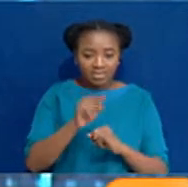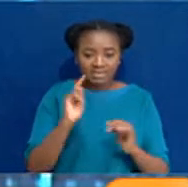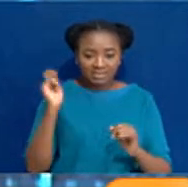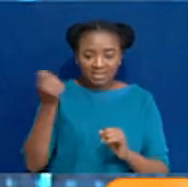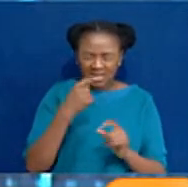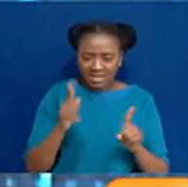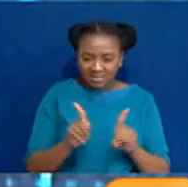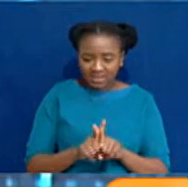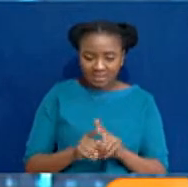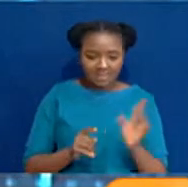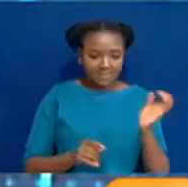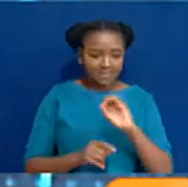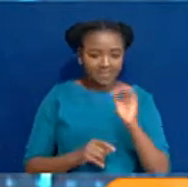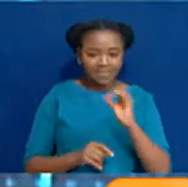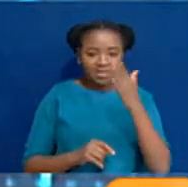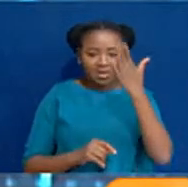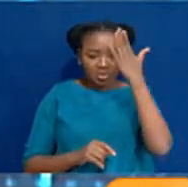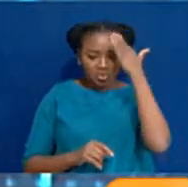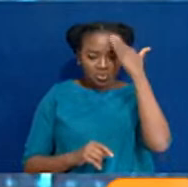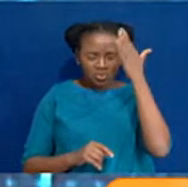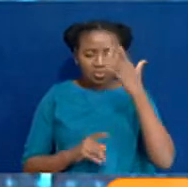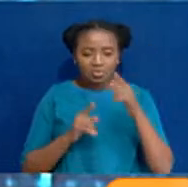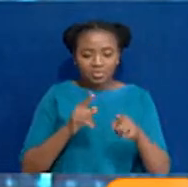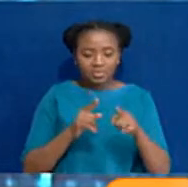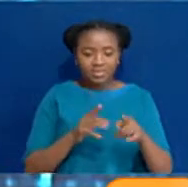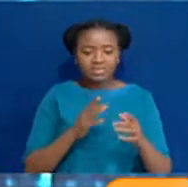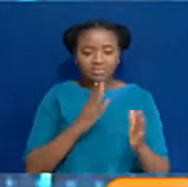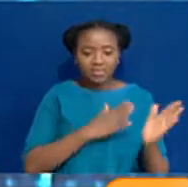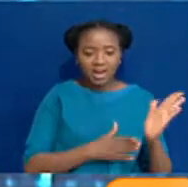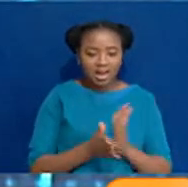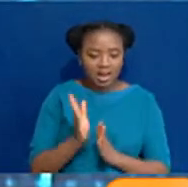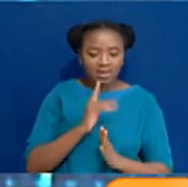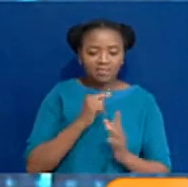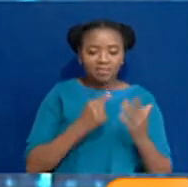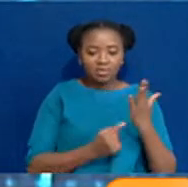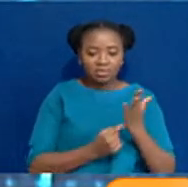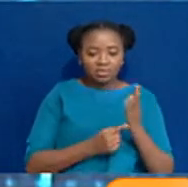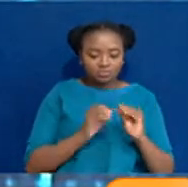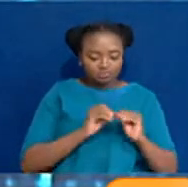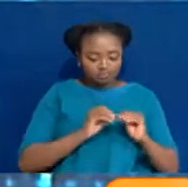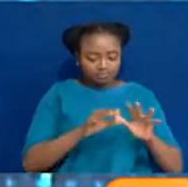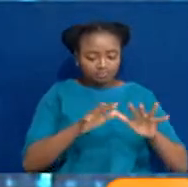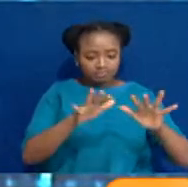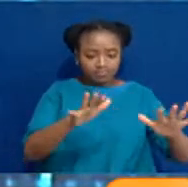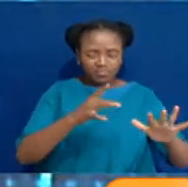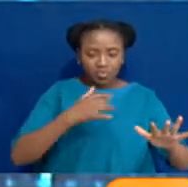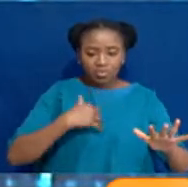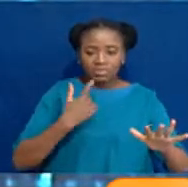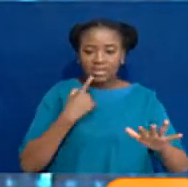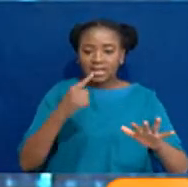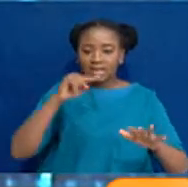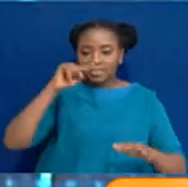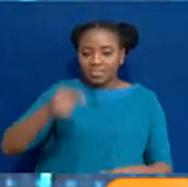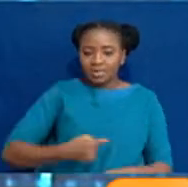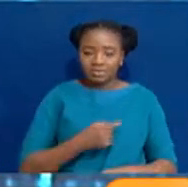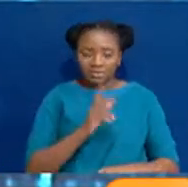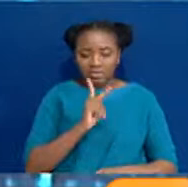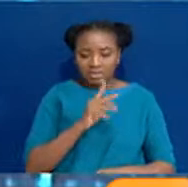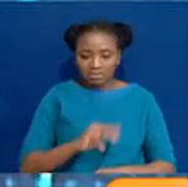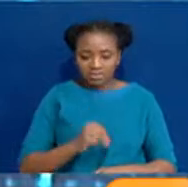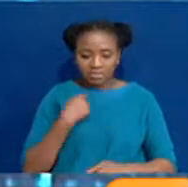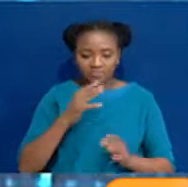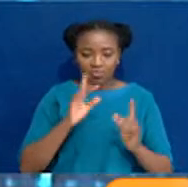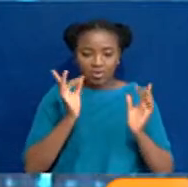know, in our digital superhighway, which is a standalone thematic area in the Kenya Kwanza plan, we want to roll out 100,000 kilometers of fiber optic